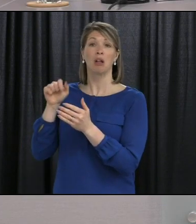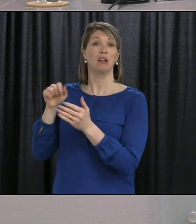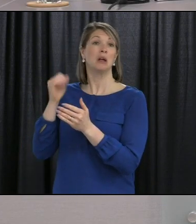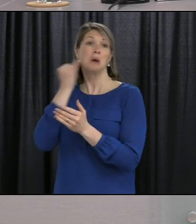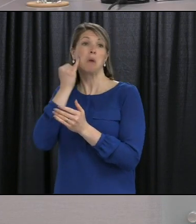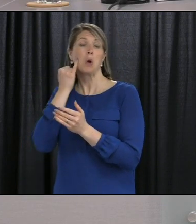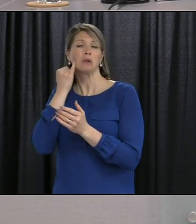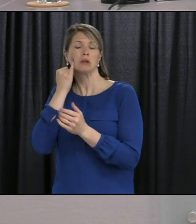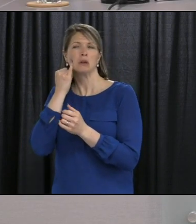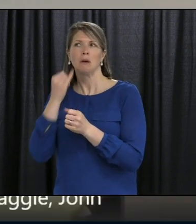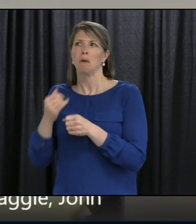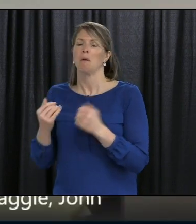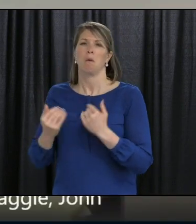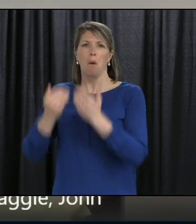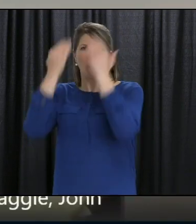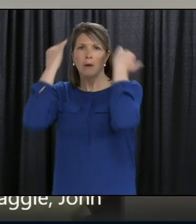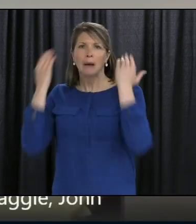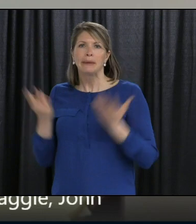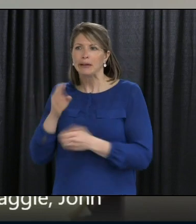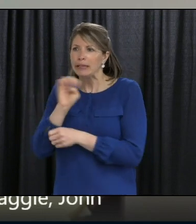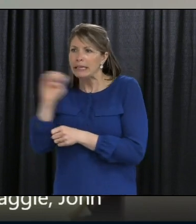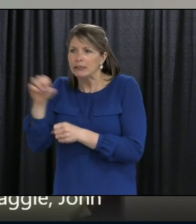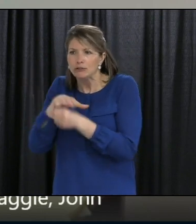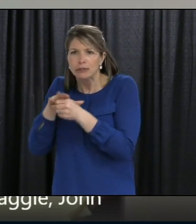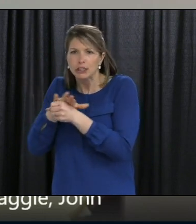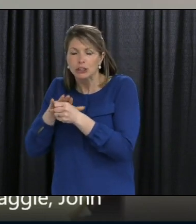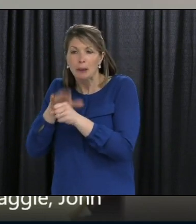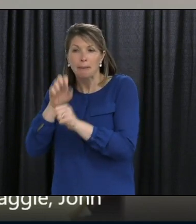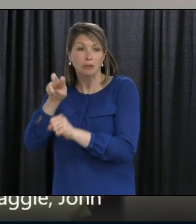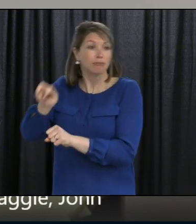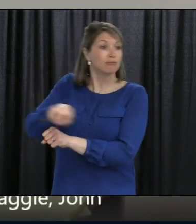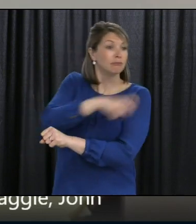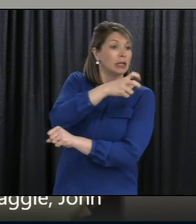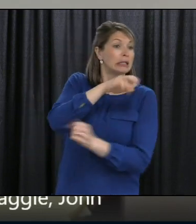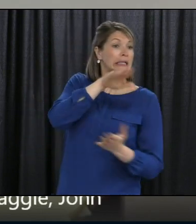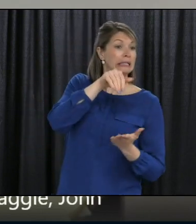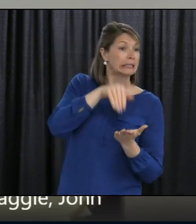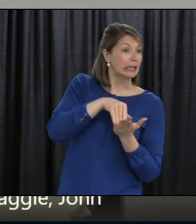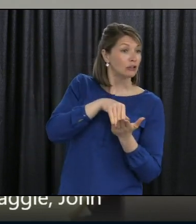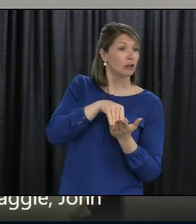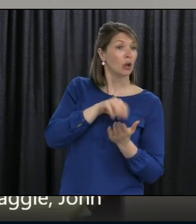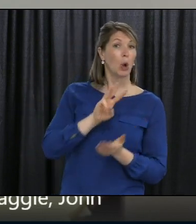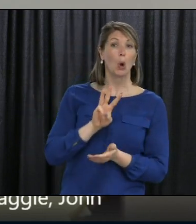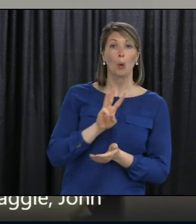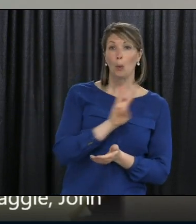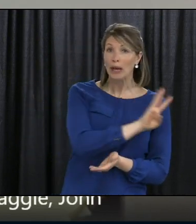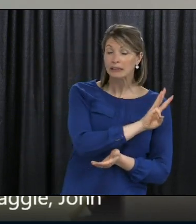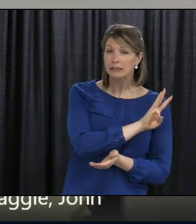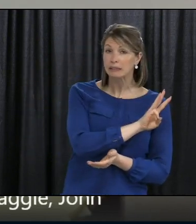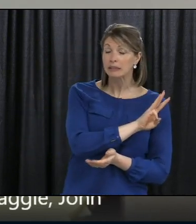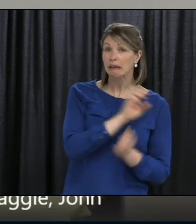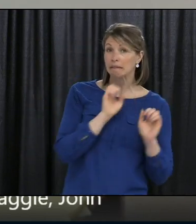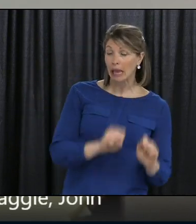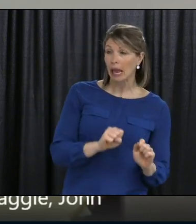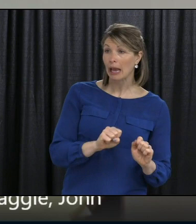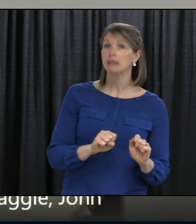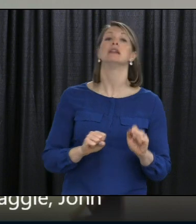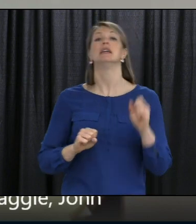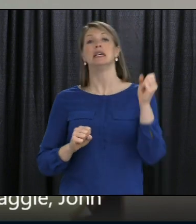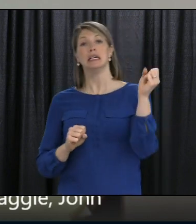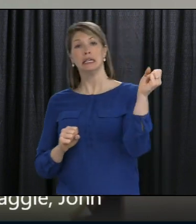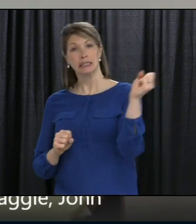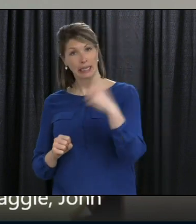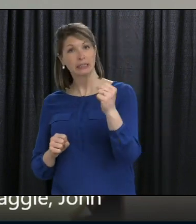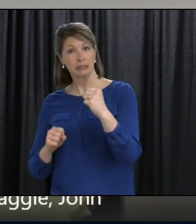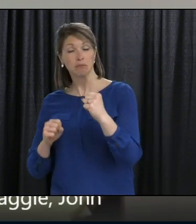for procedures if they have the capacity? The short answer to both those questions is yes and yes. We can break it down for you by